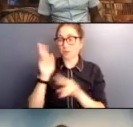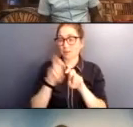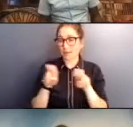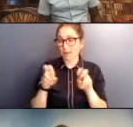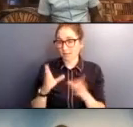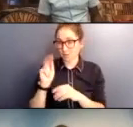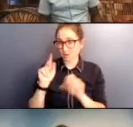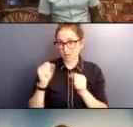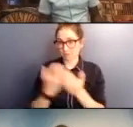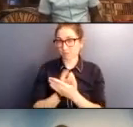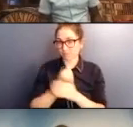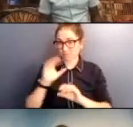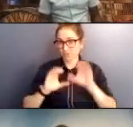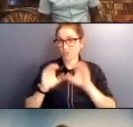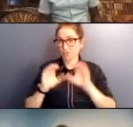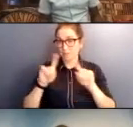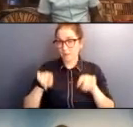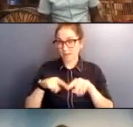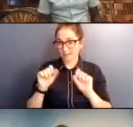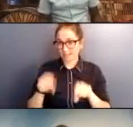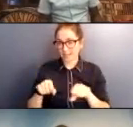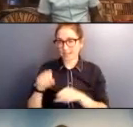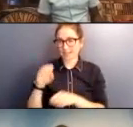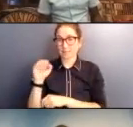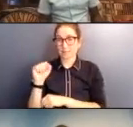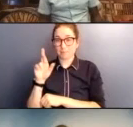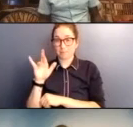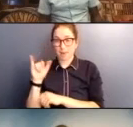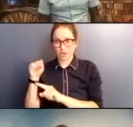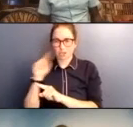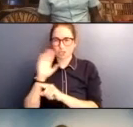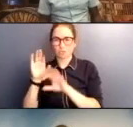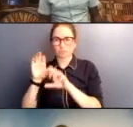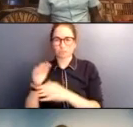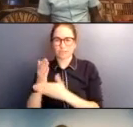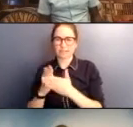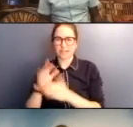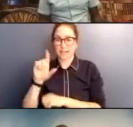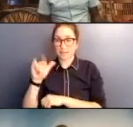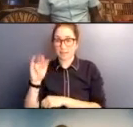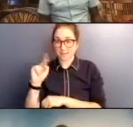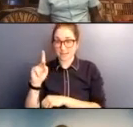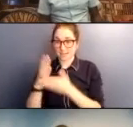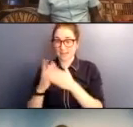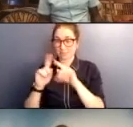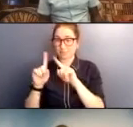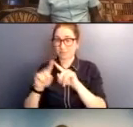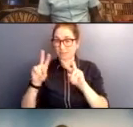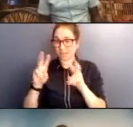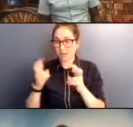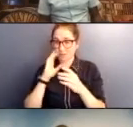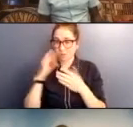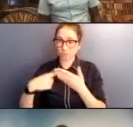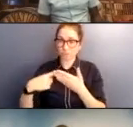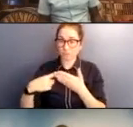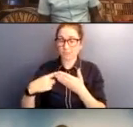take advantage of that chat box. And Mary will also be including some links in there of some of the topics we're discussing so you can dive deeper